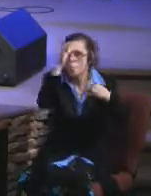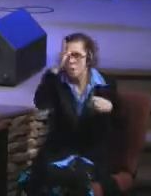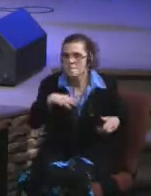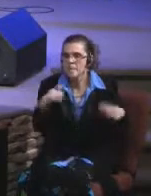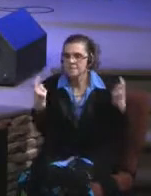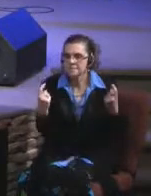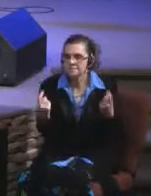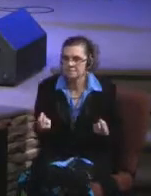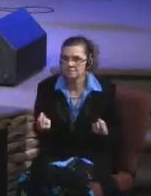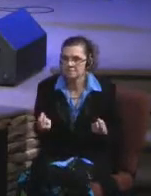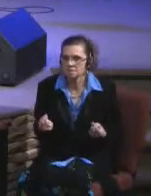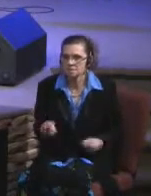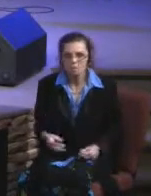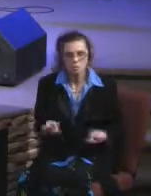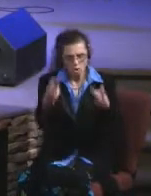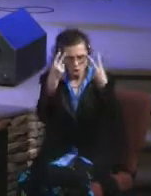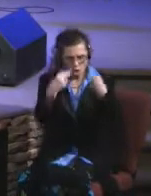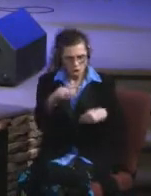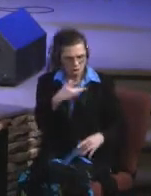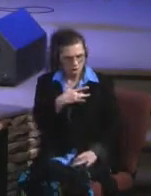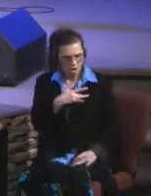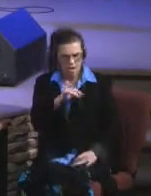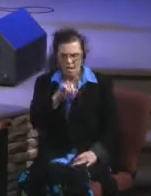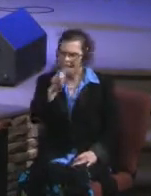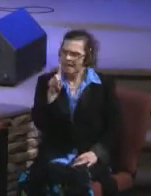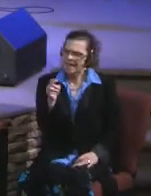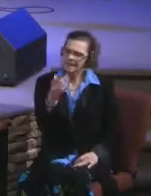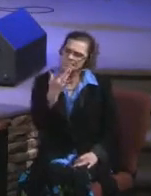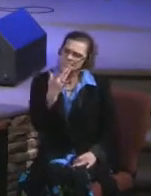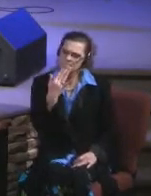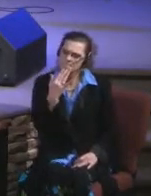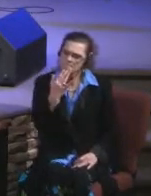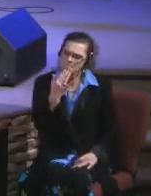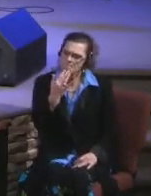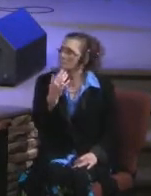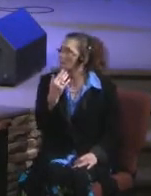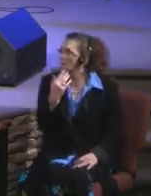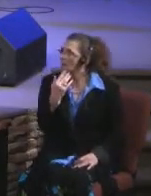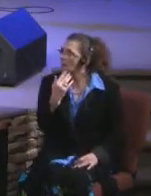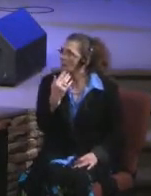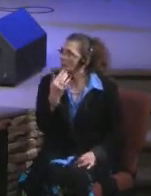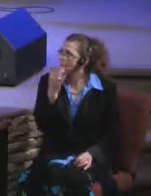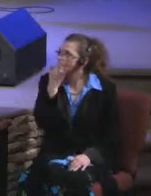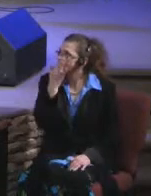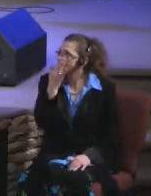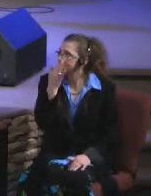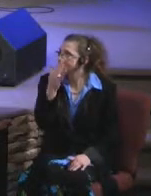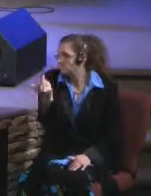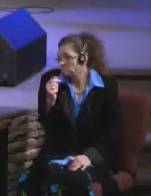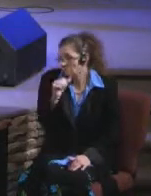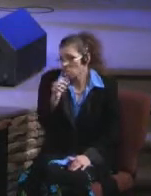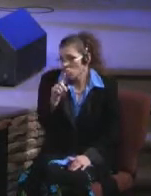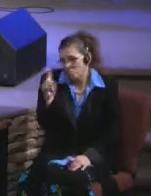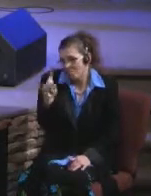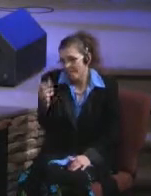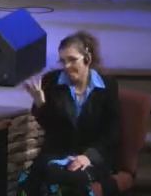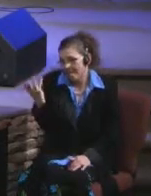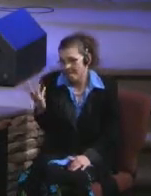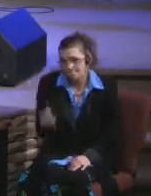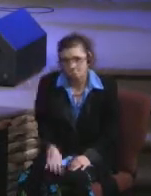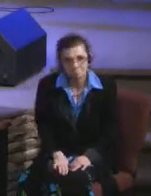And so I want you to look at yourself today, and I want you to ask yourself today, and really you don't have to ask, do you? We don't have to